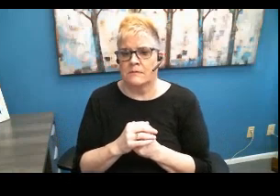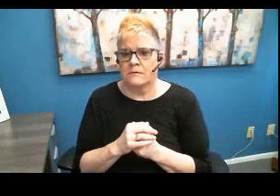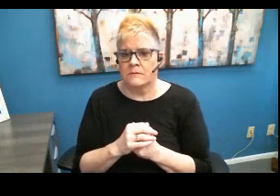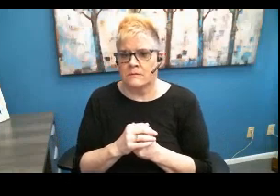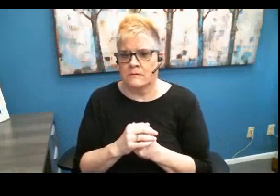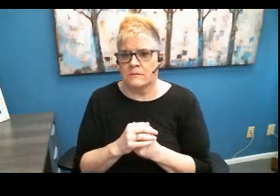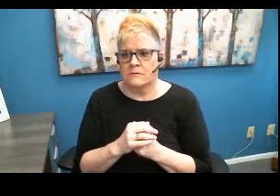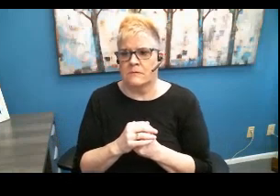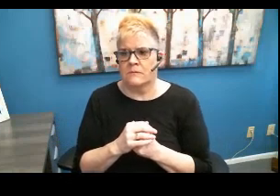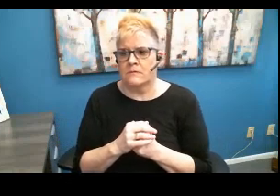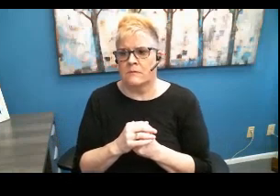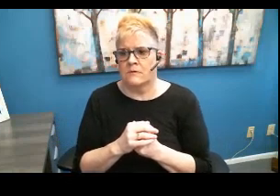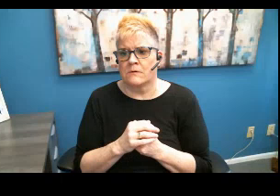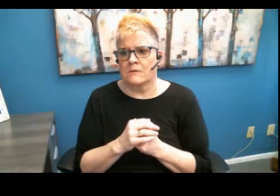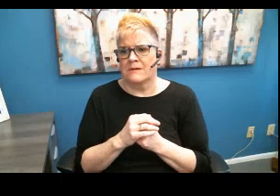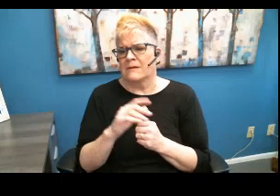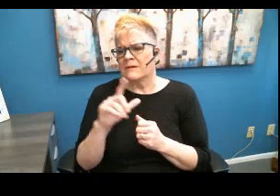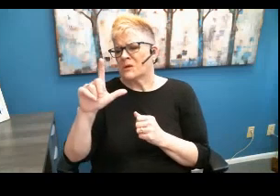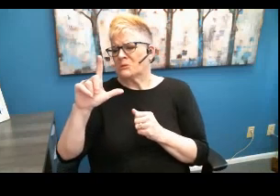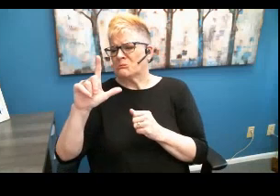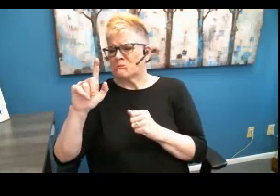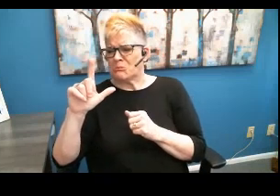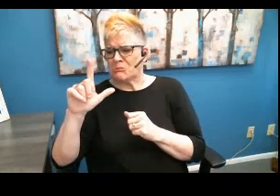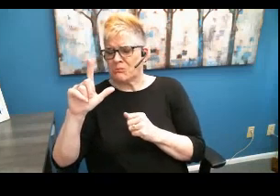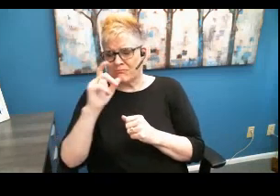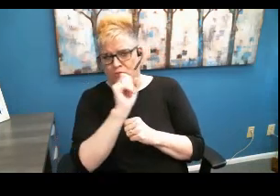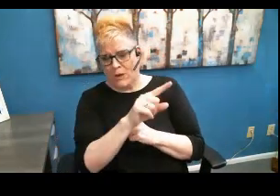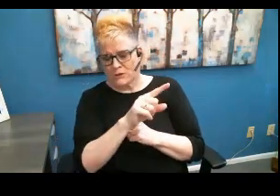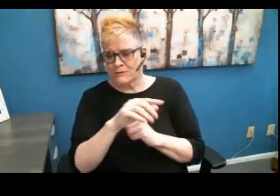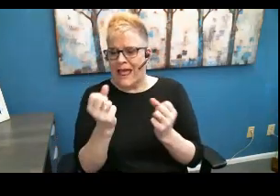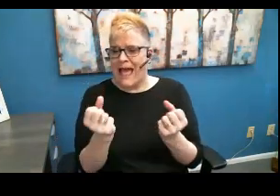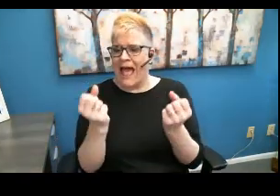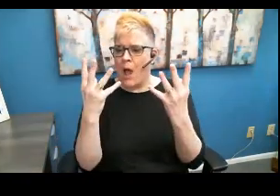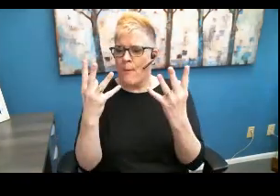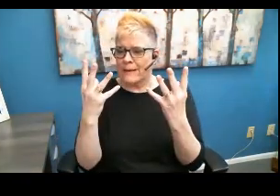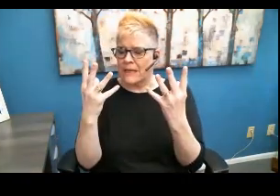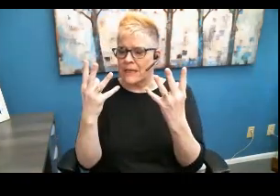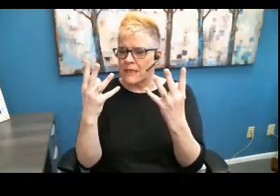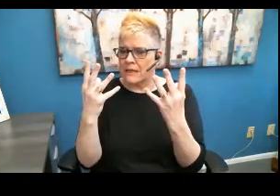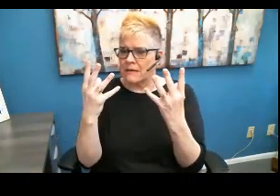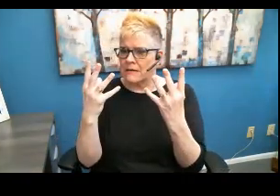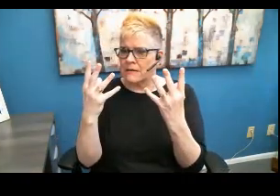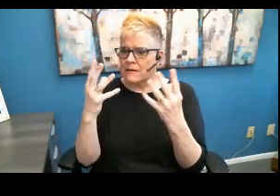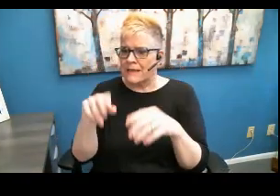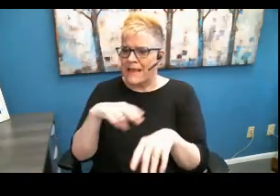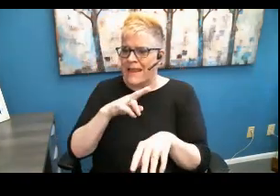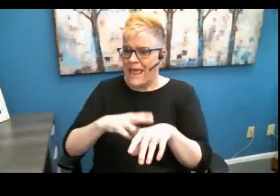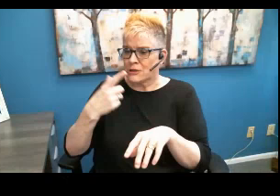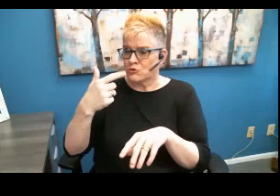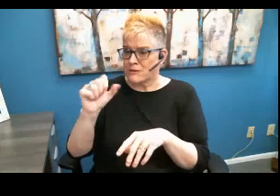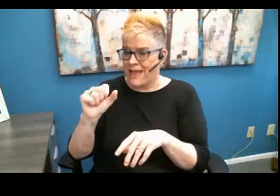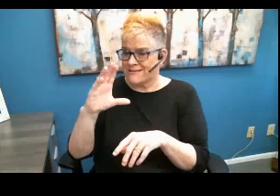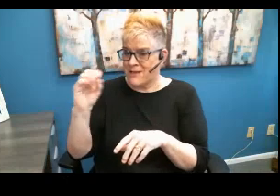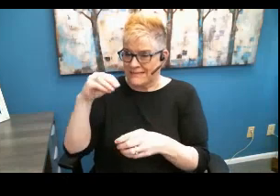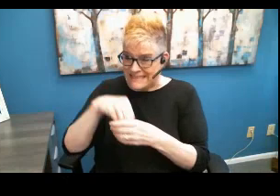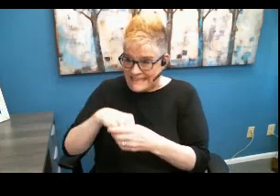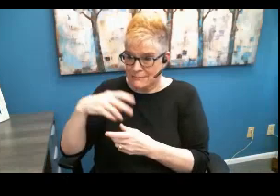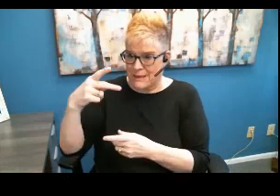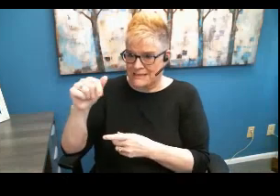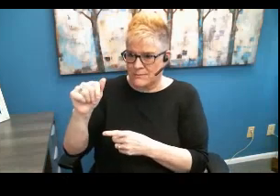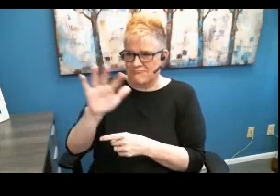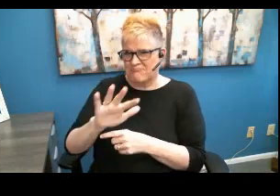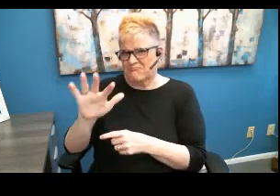Yeah, so 21, I saw the question there is how many natural gas companies are in Pennsylvania,